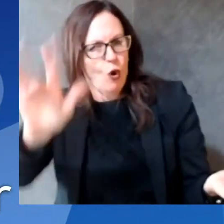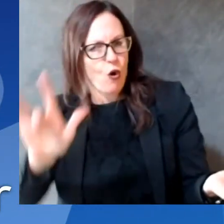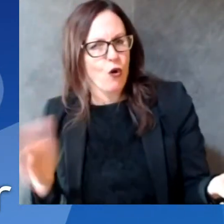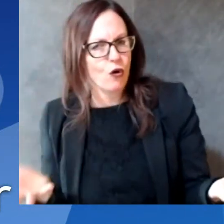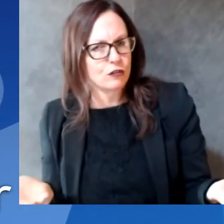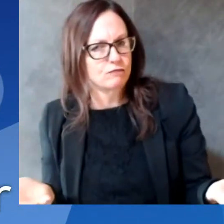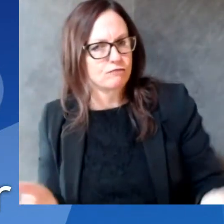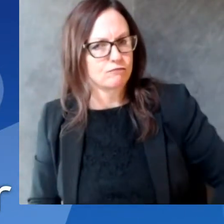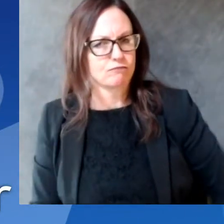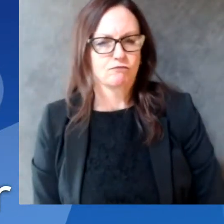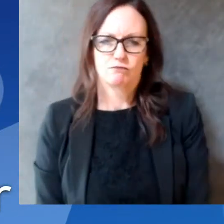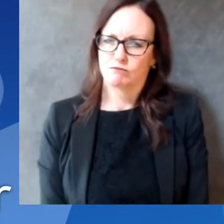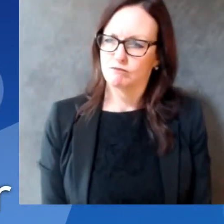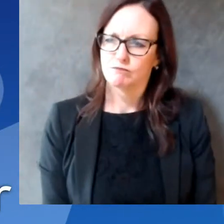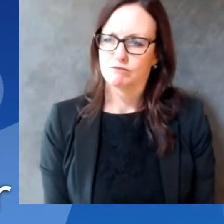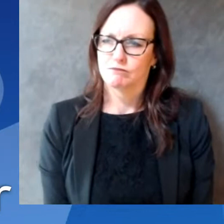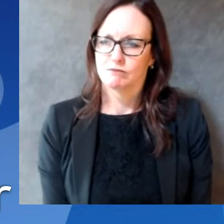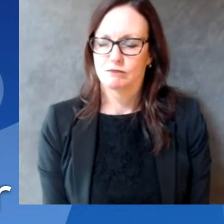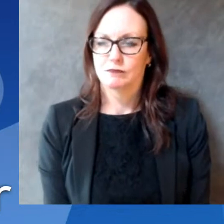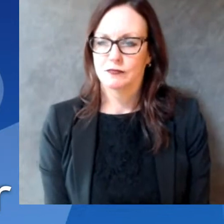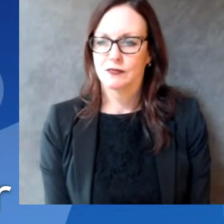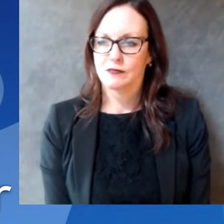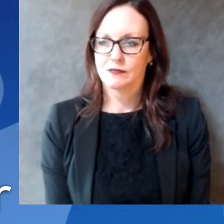Denise at Racine County I.